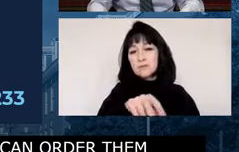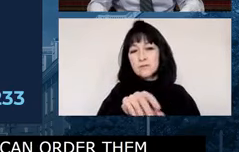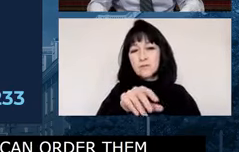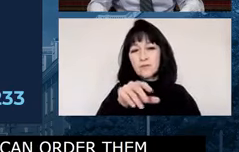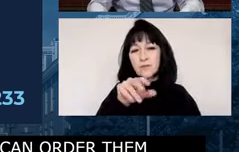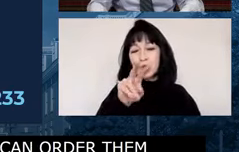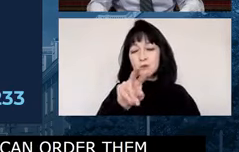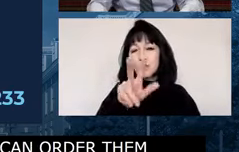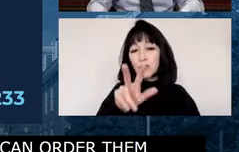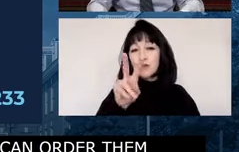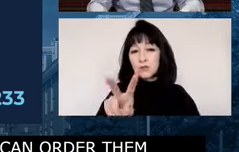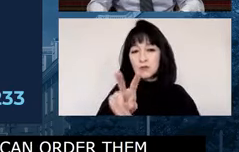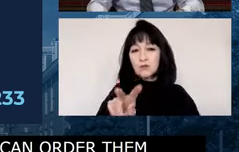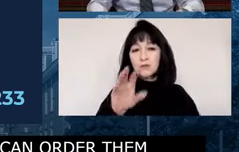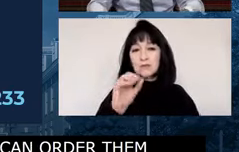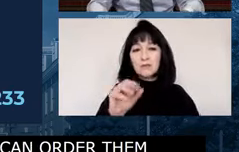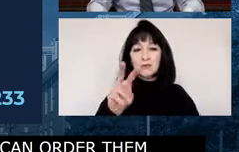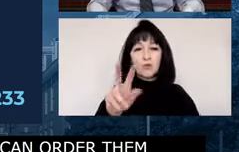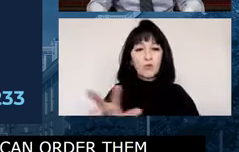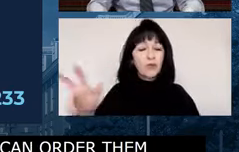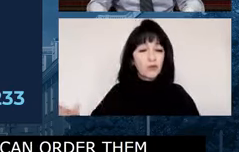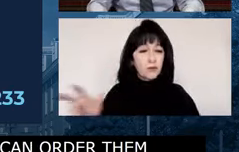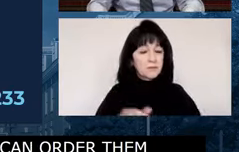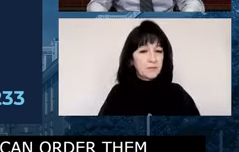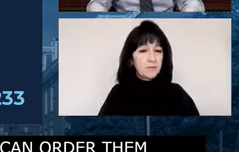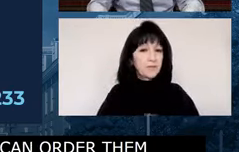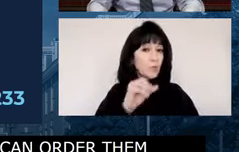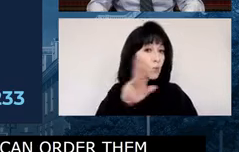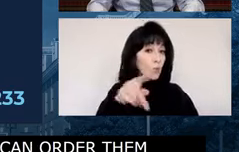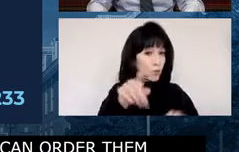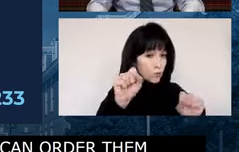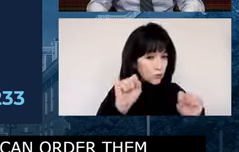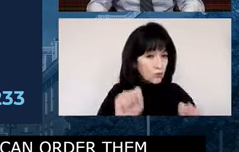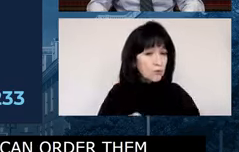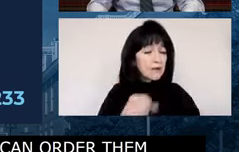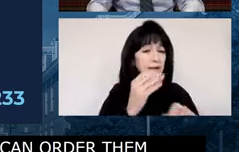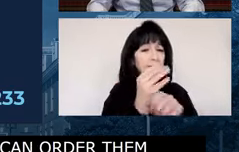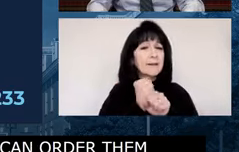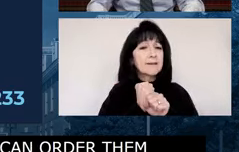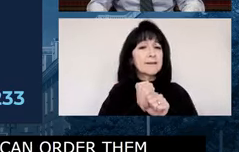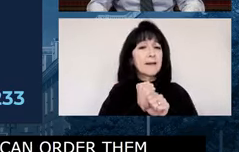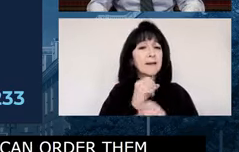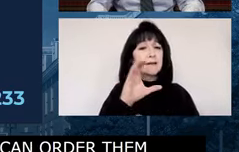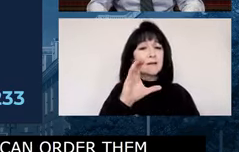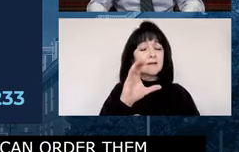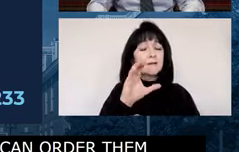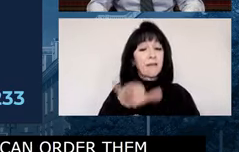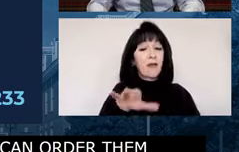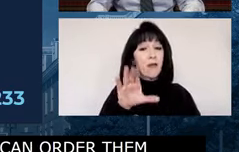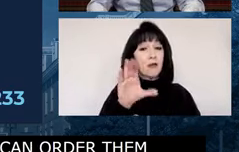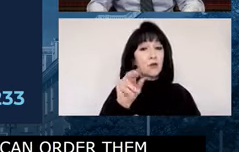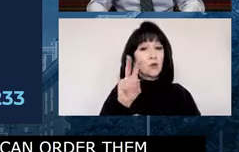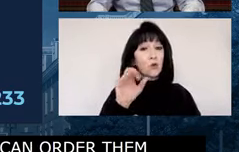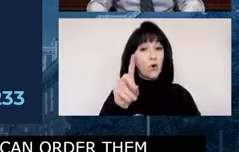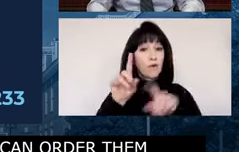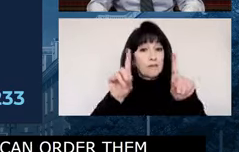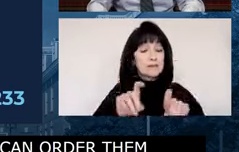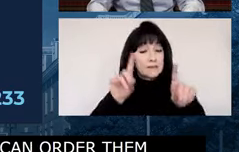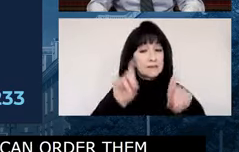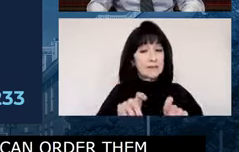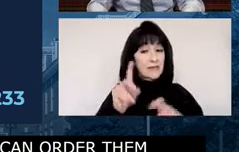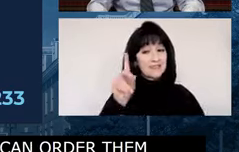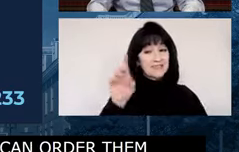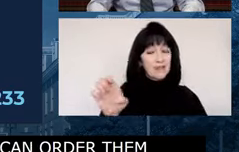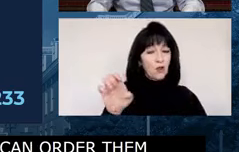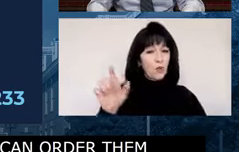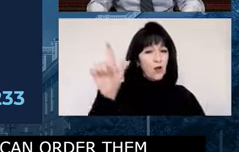800-232-0233, or you can get these COVID tests at Delaware libraries. I don't think the tests have arrived yet.